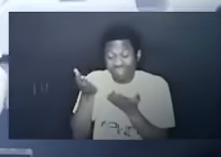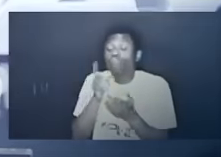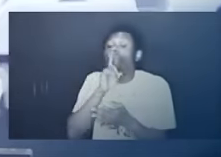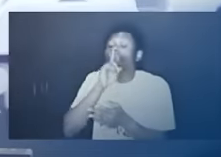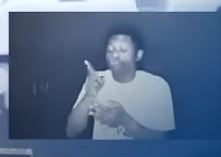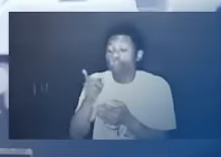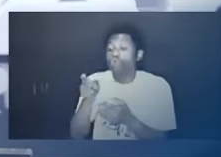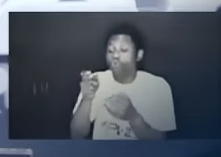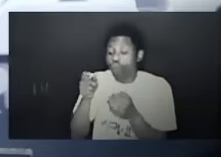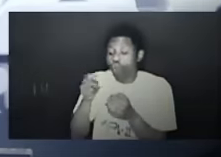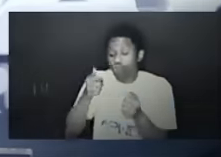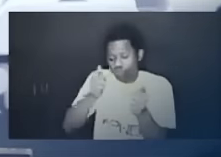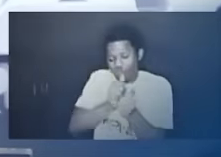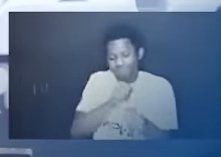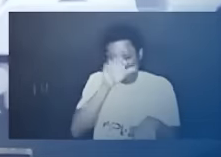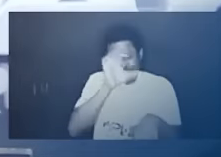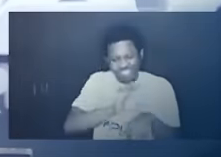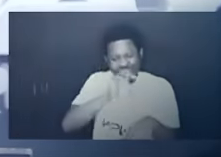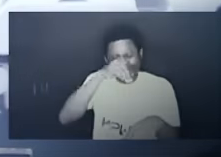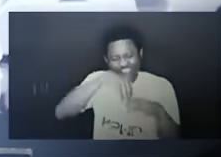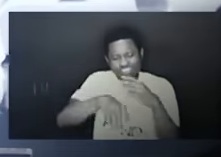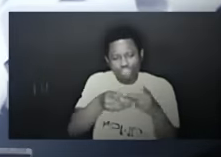the wilderness.